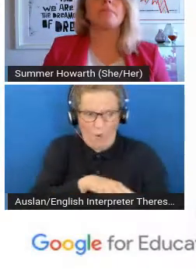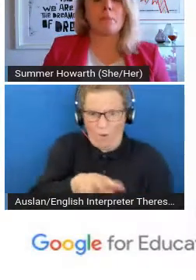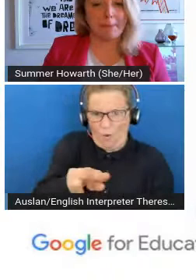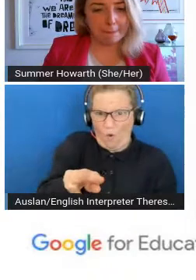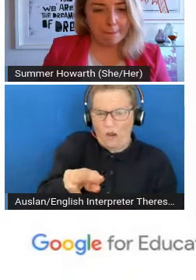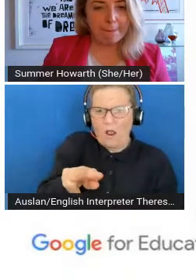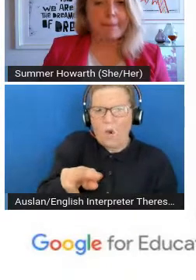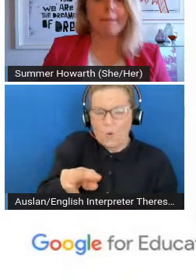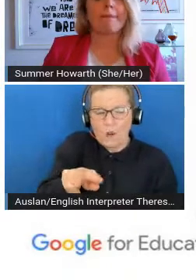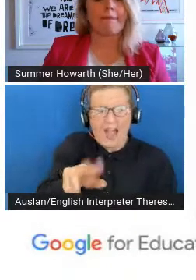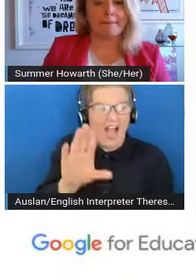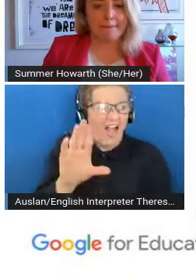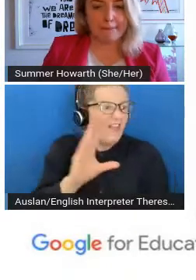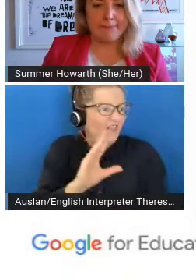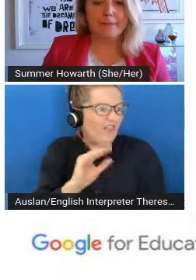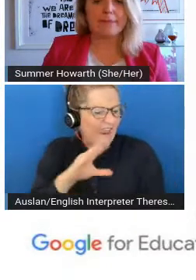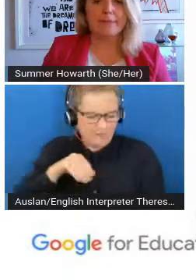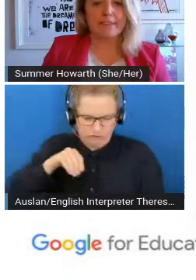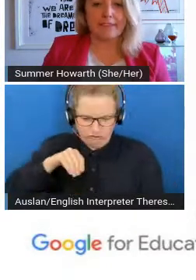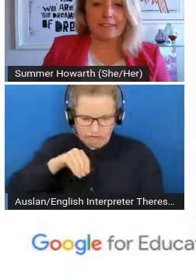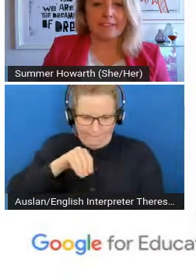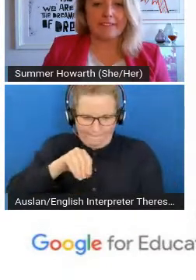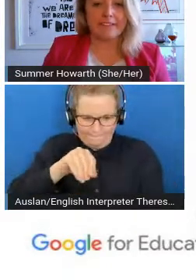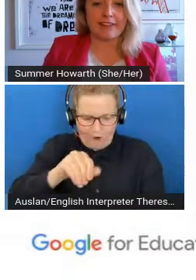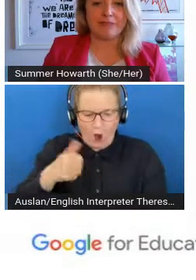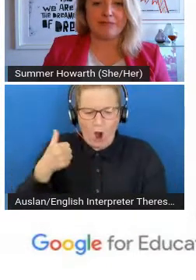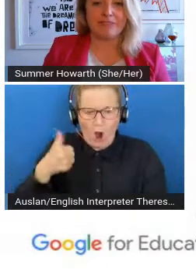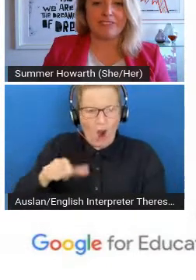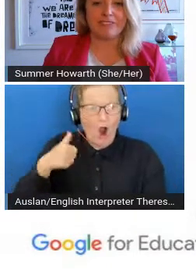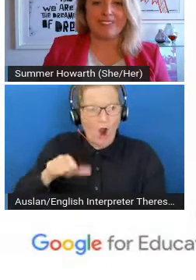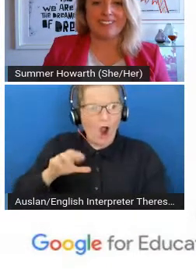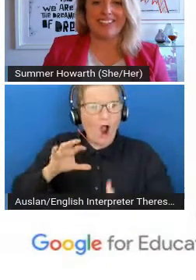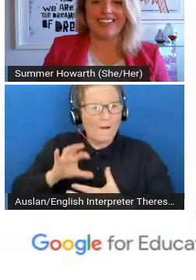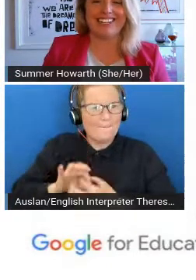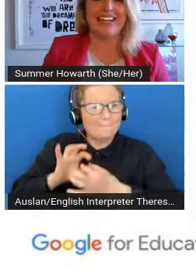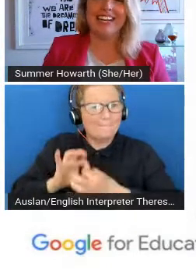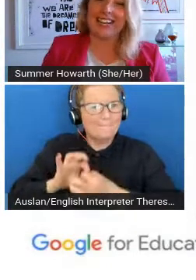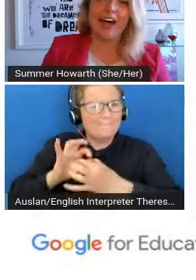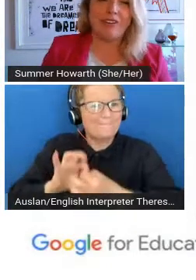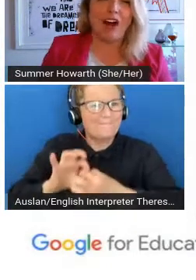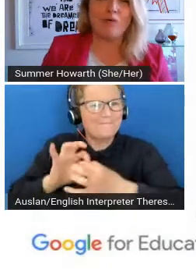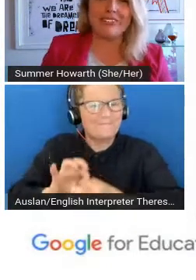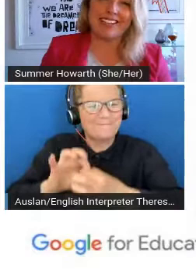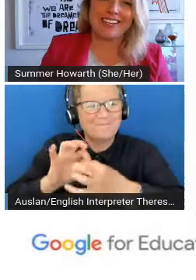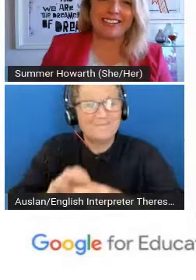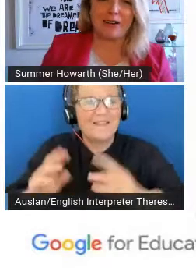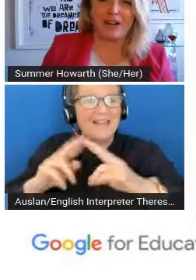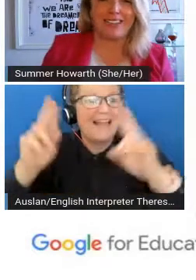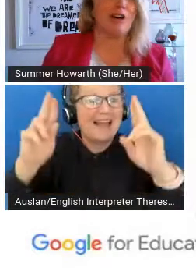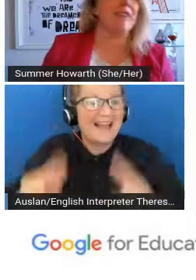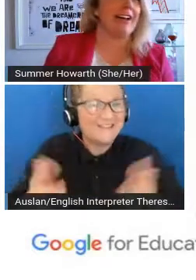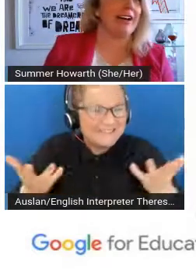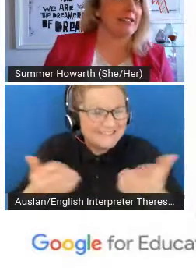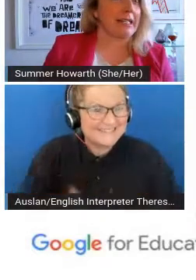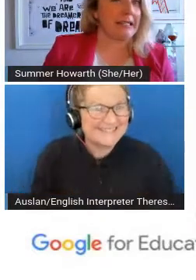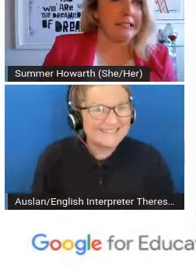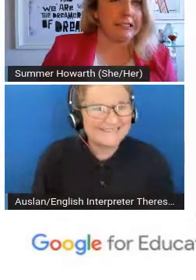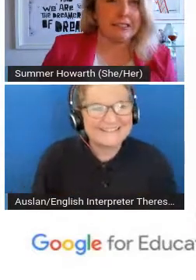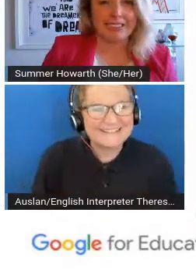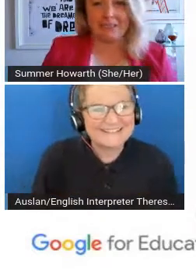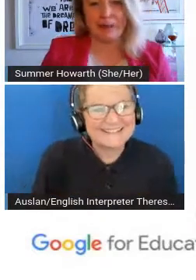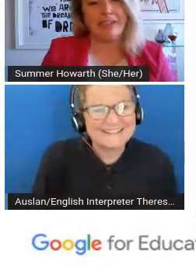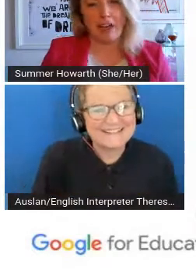see why those breadcrumbs are going together. And that's probably an excellent point. We probably don't want to go to the gingerbread house. I was thinking that myself, and I was